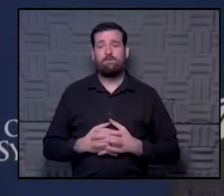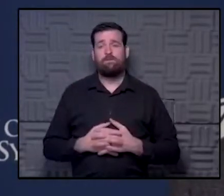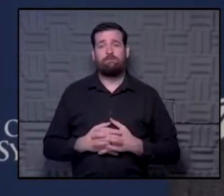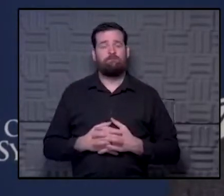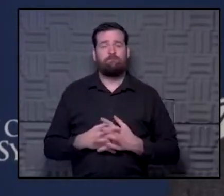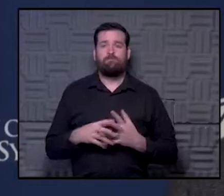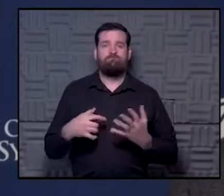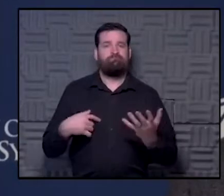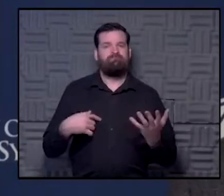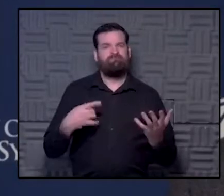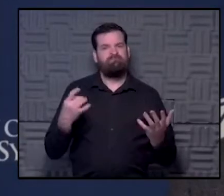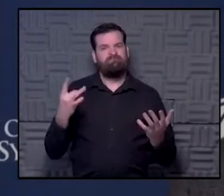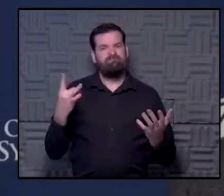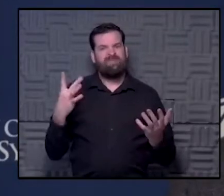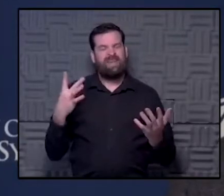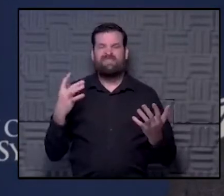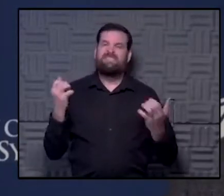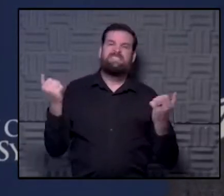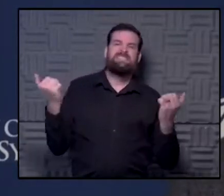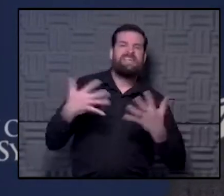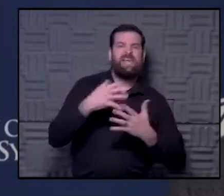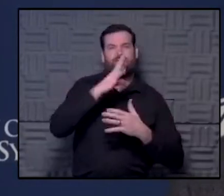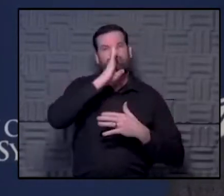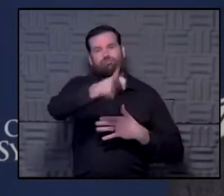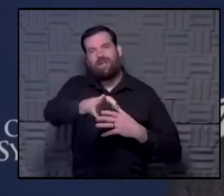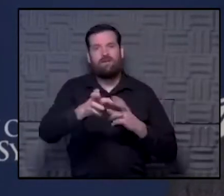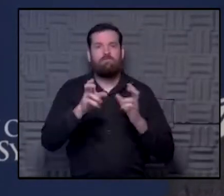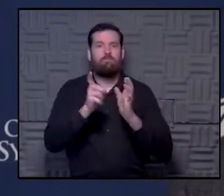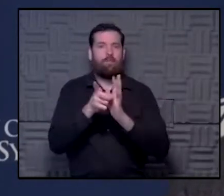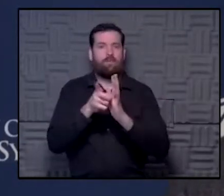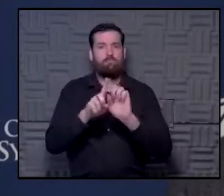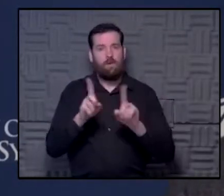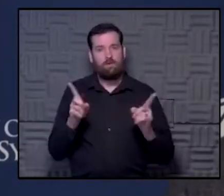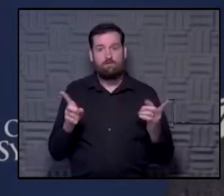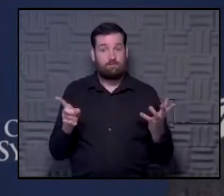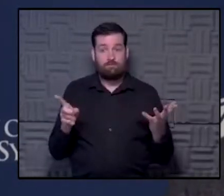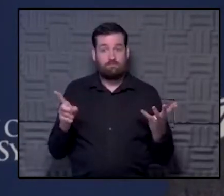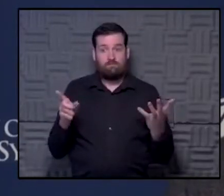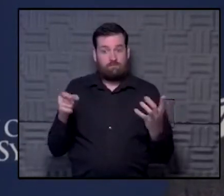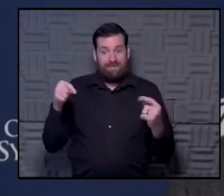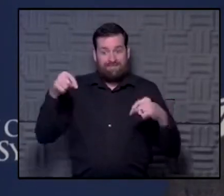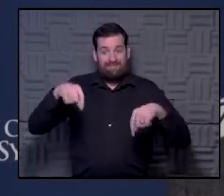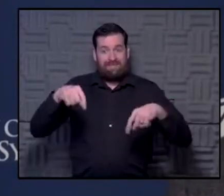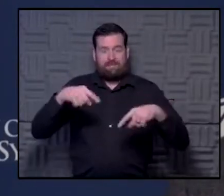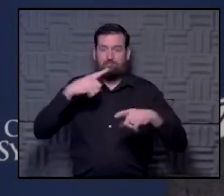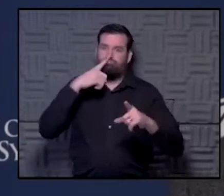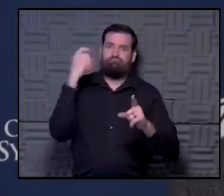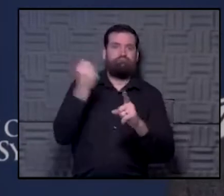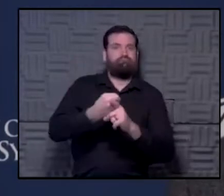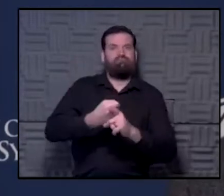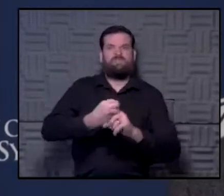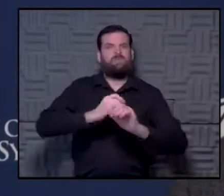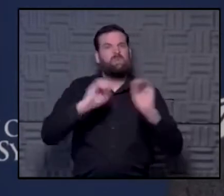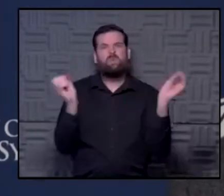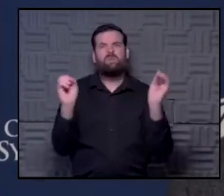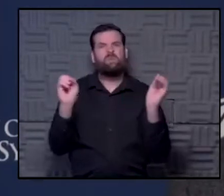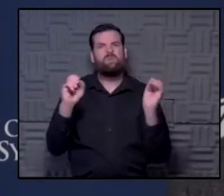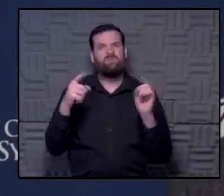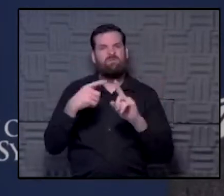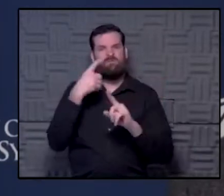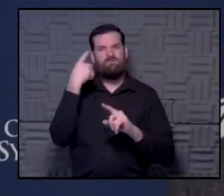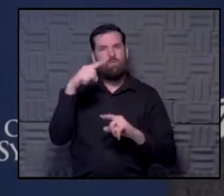I hate for this to be like a scared straight moment, but this came out of nowhere for Michelle and just devastated her